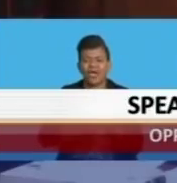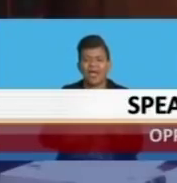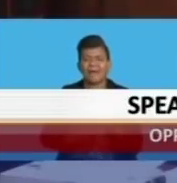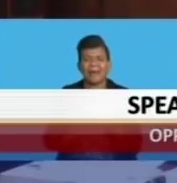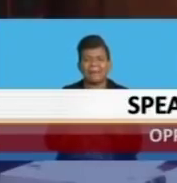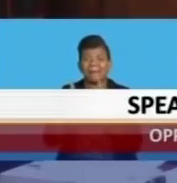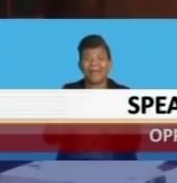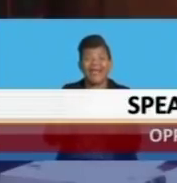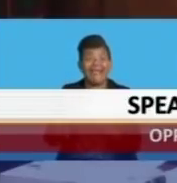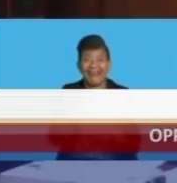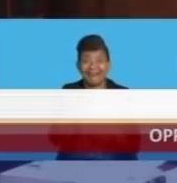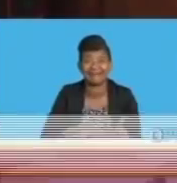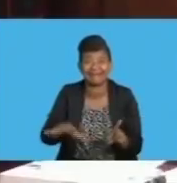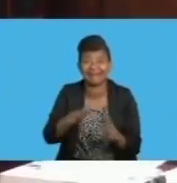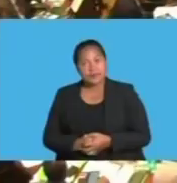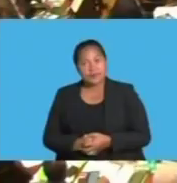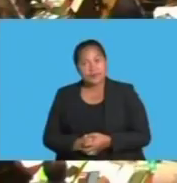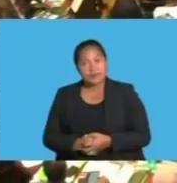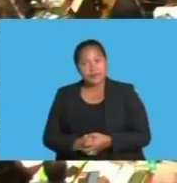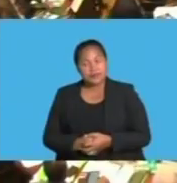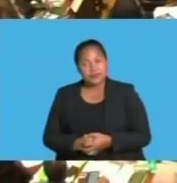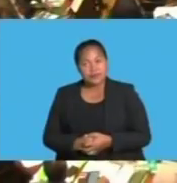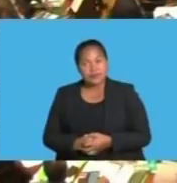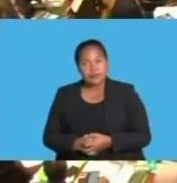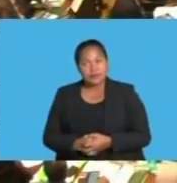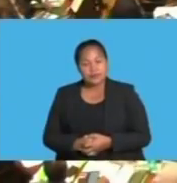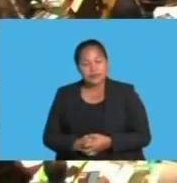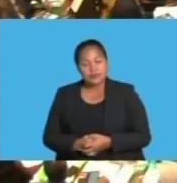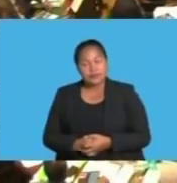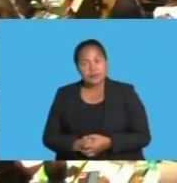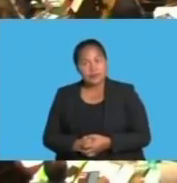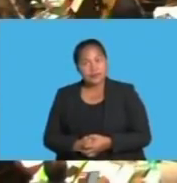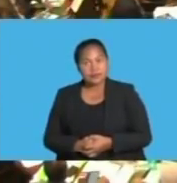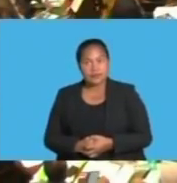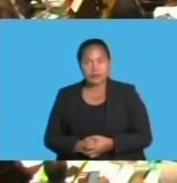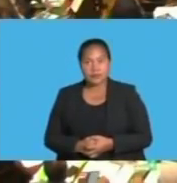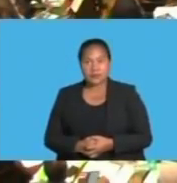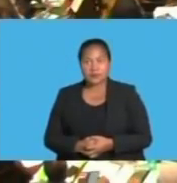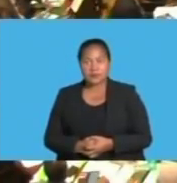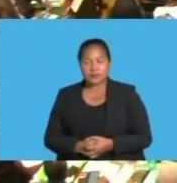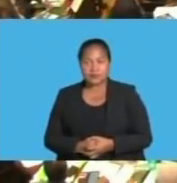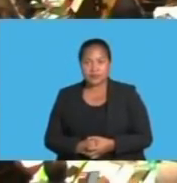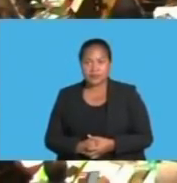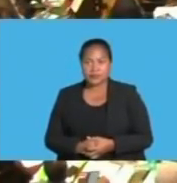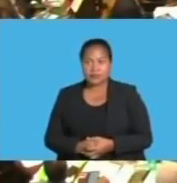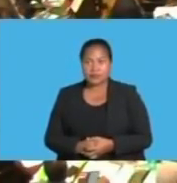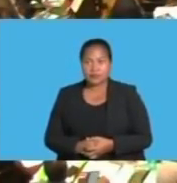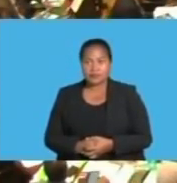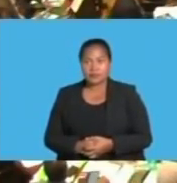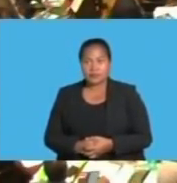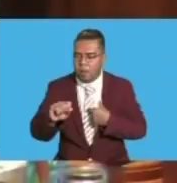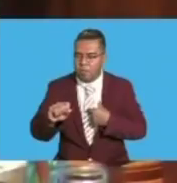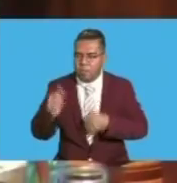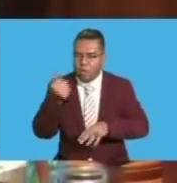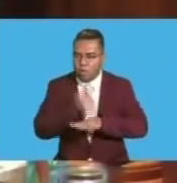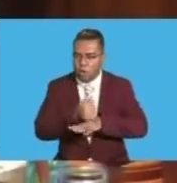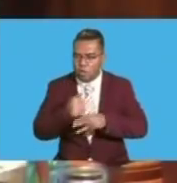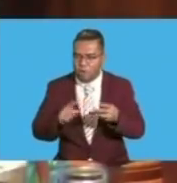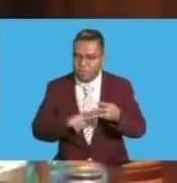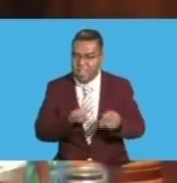arising must be addressed in a court of law. Parliament must not usurp the authority of the